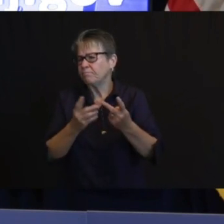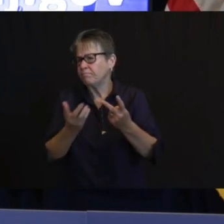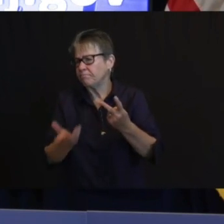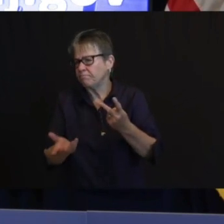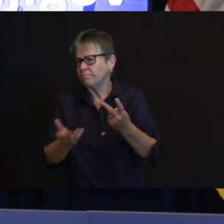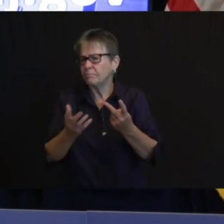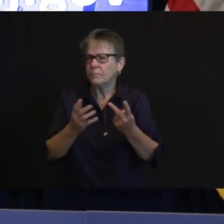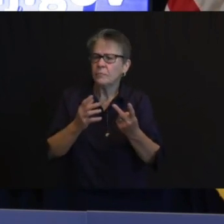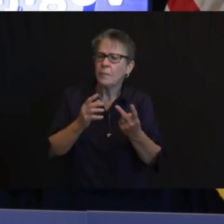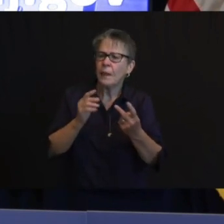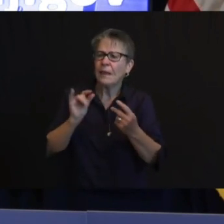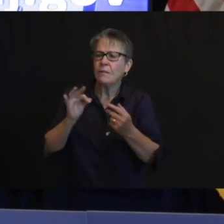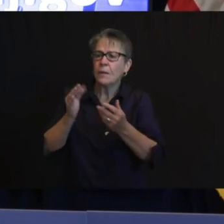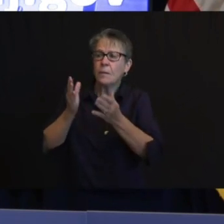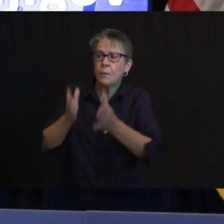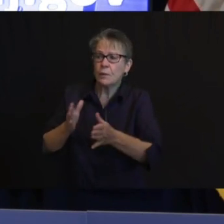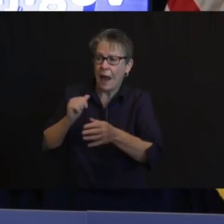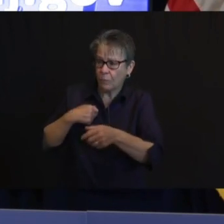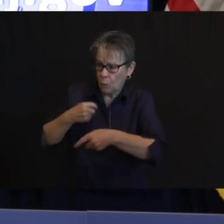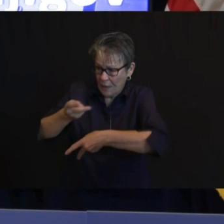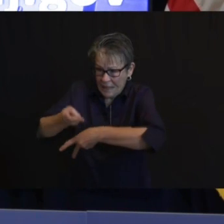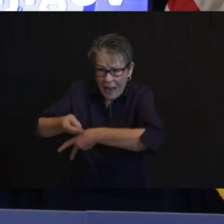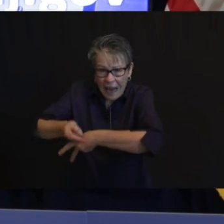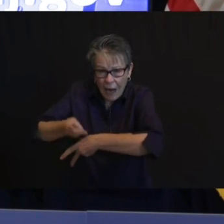caregiving visits.